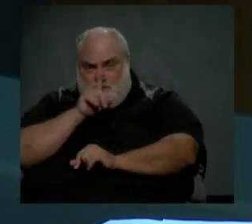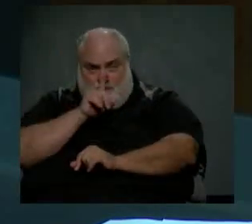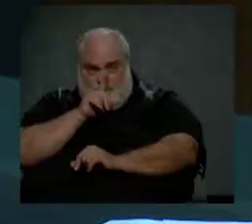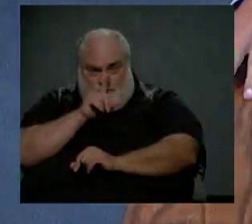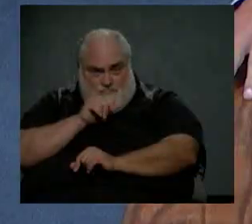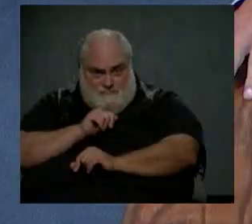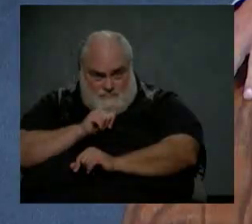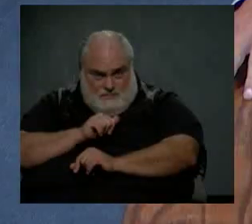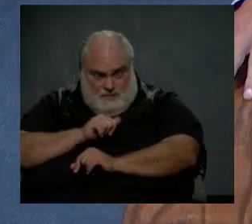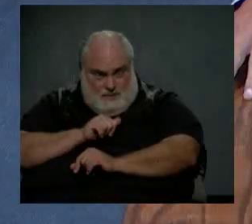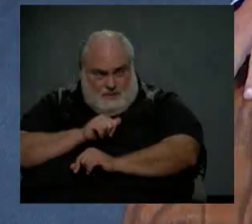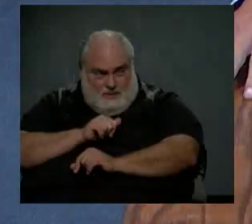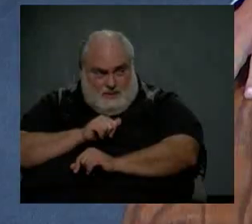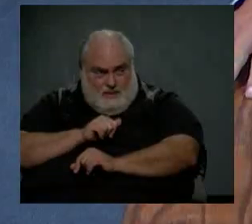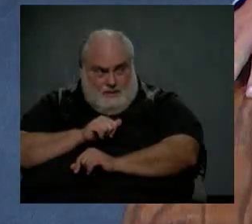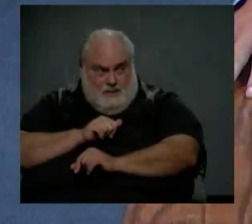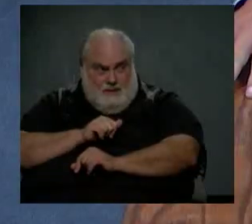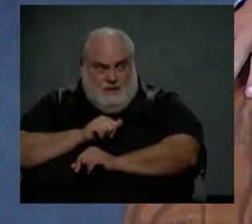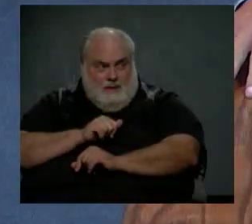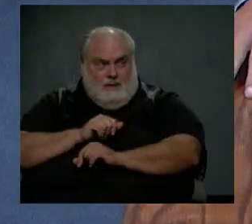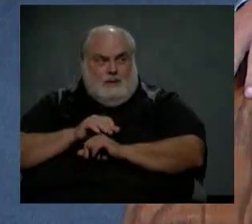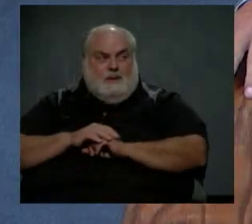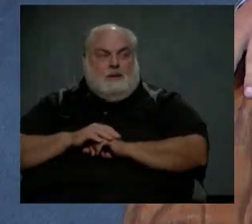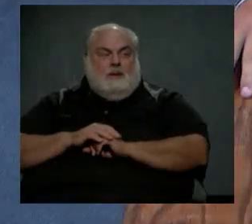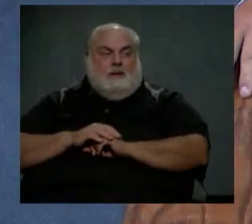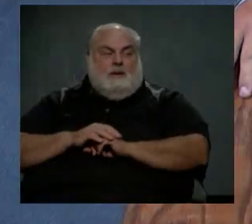that your idea in this?